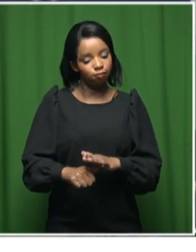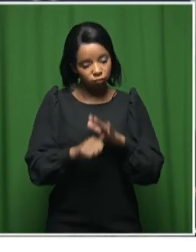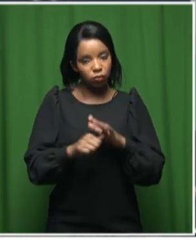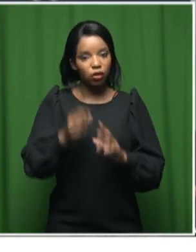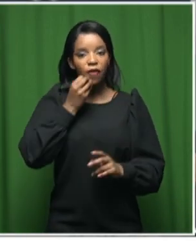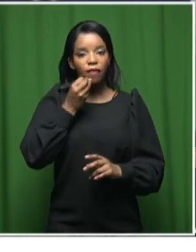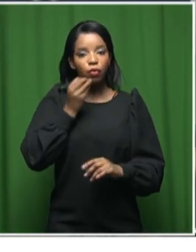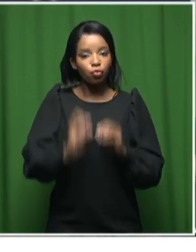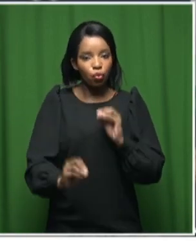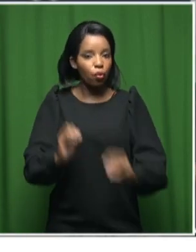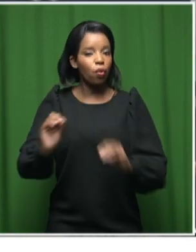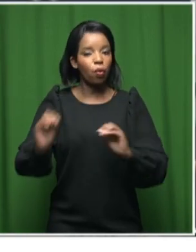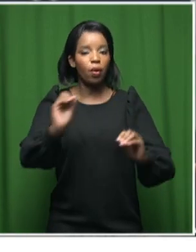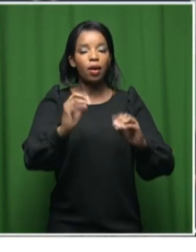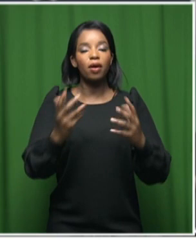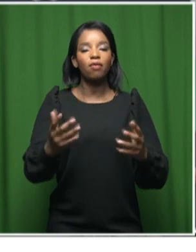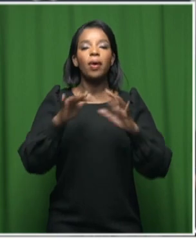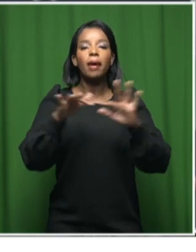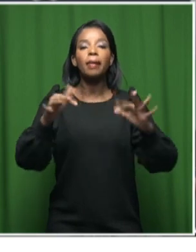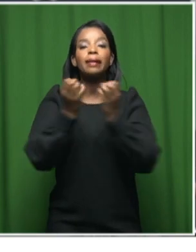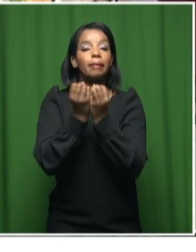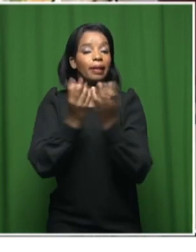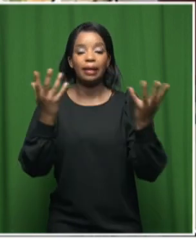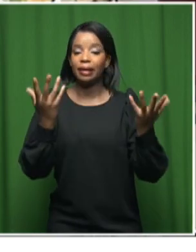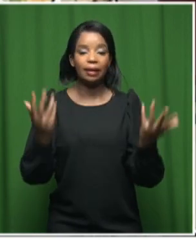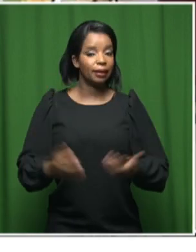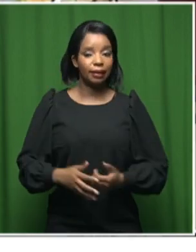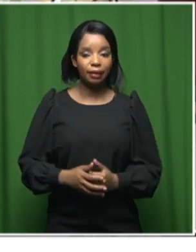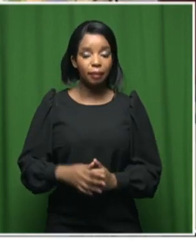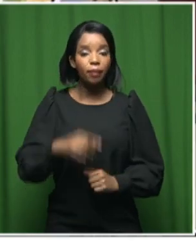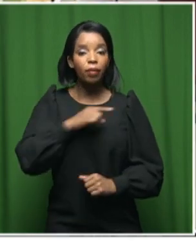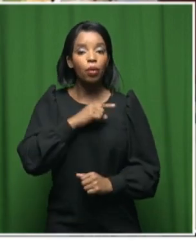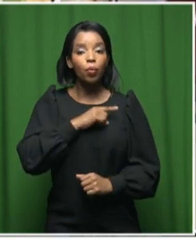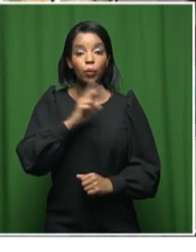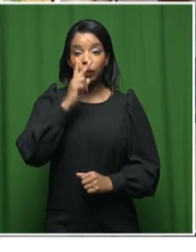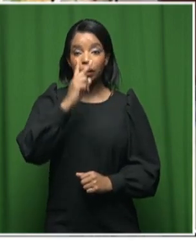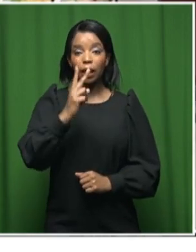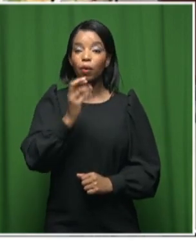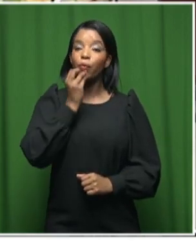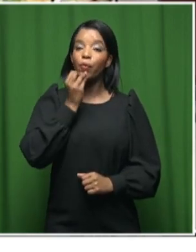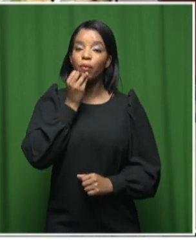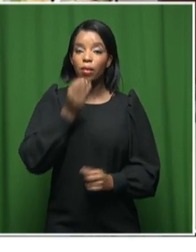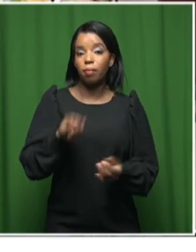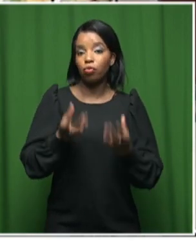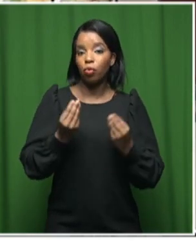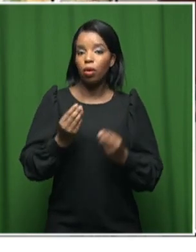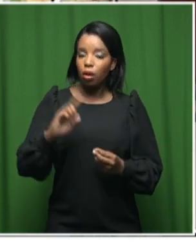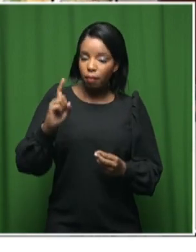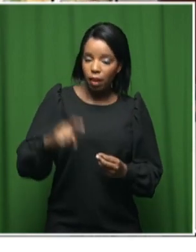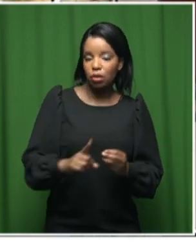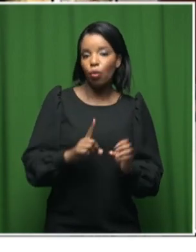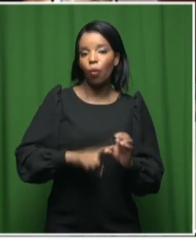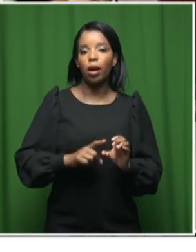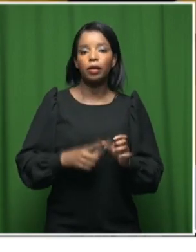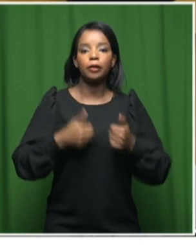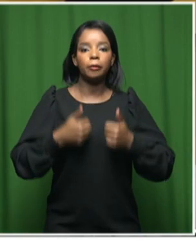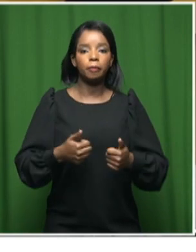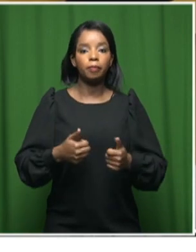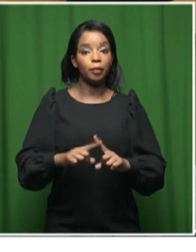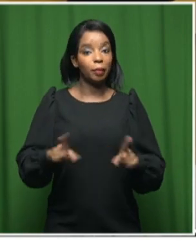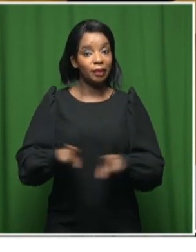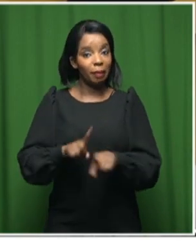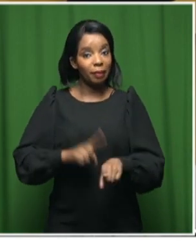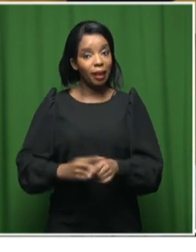people are in terms of quality of food they are getting currently. As the prices